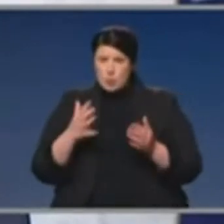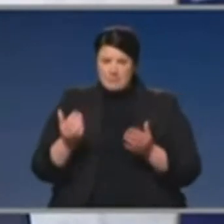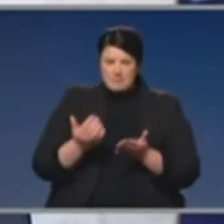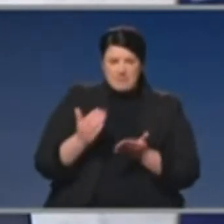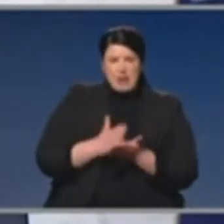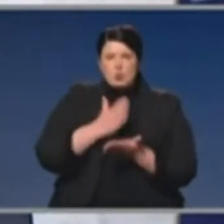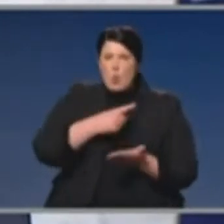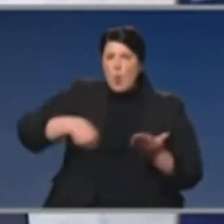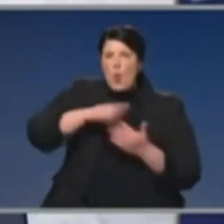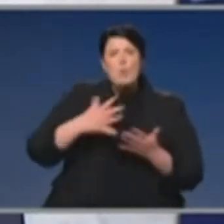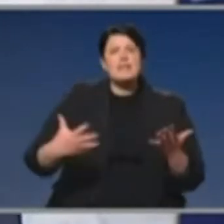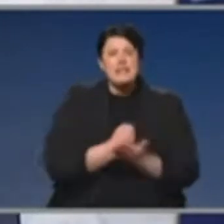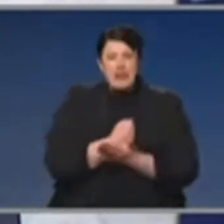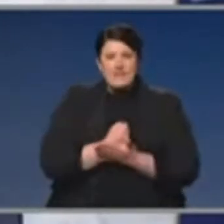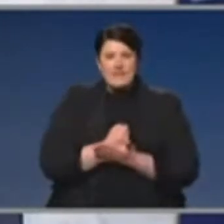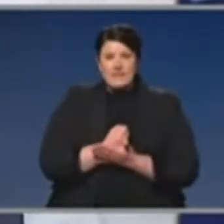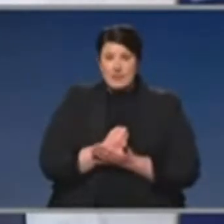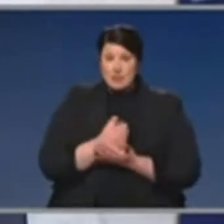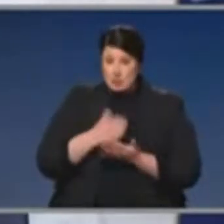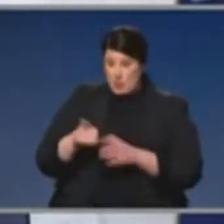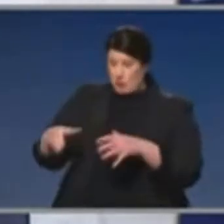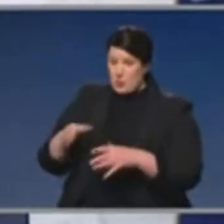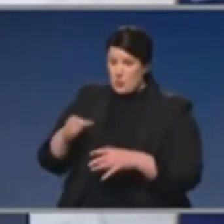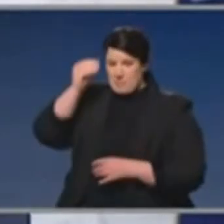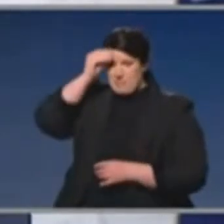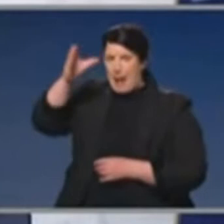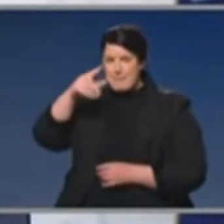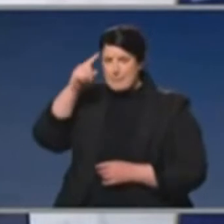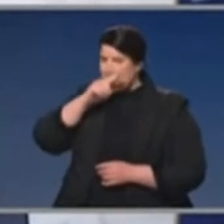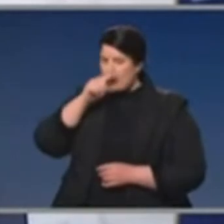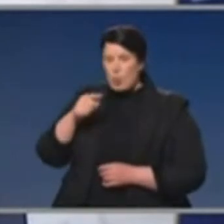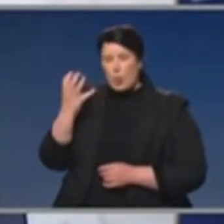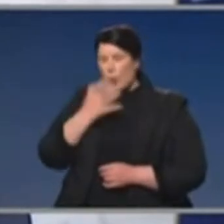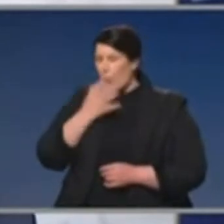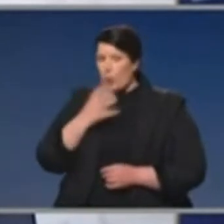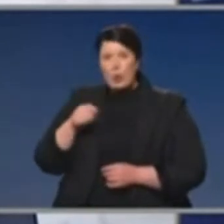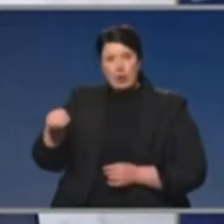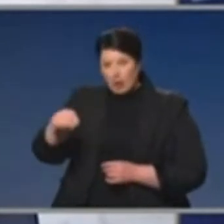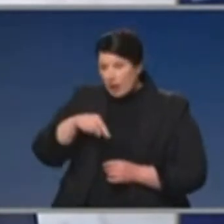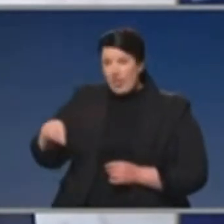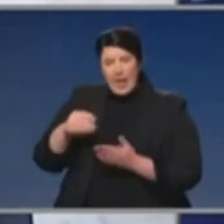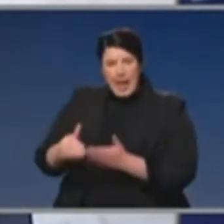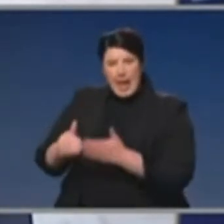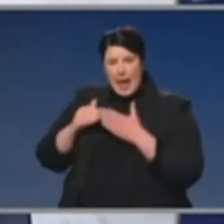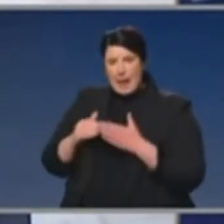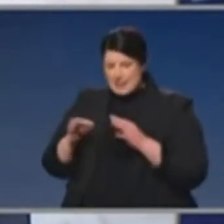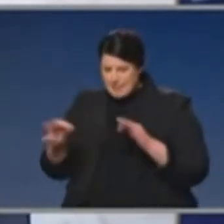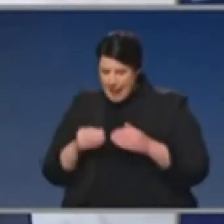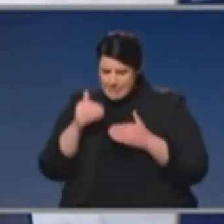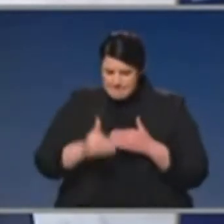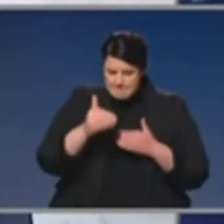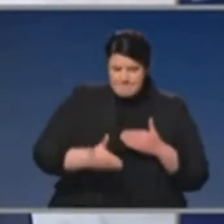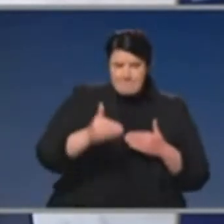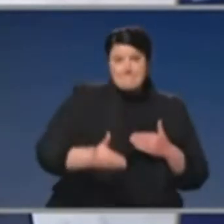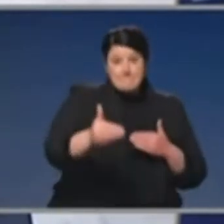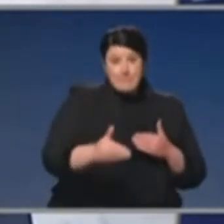a collective of probably the smartest minds that we could bring together to assist us in putting the strategy together. There's obviously